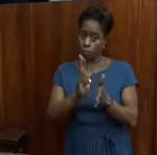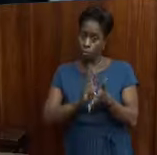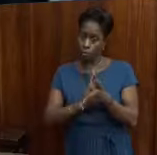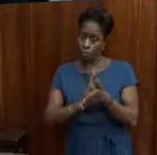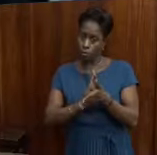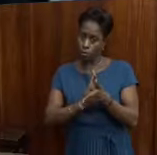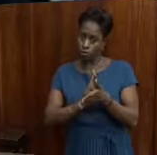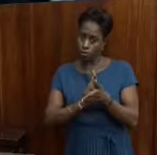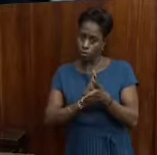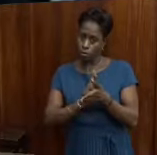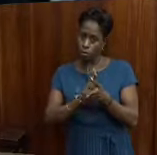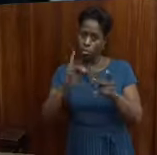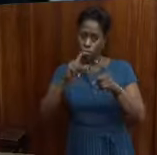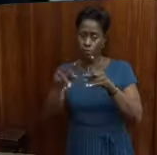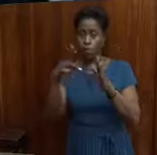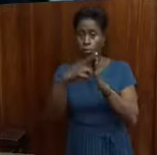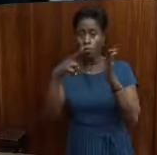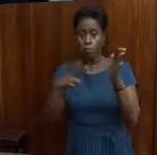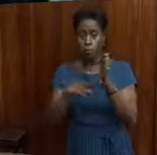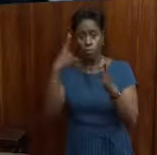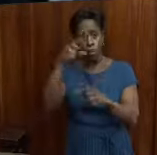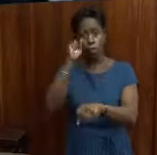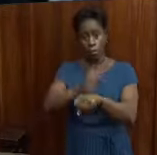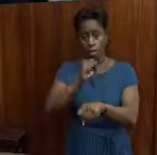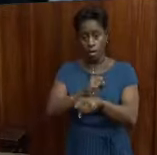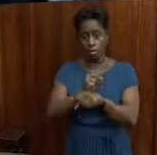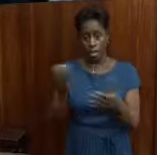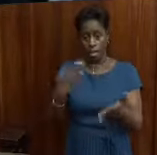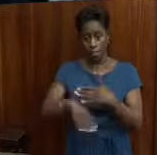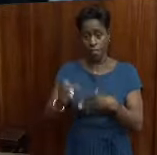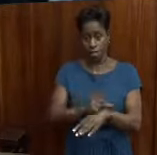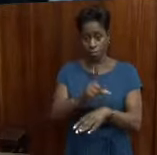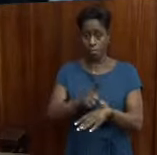provisions in the Labour Act to address this issue.